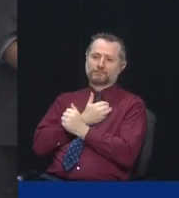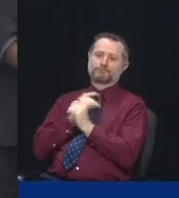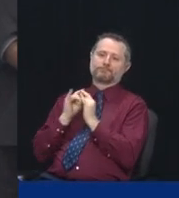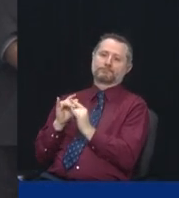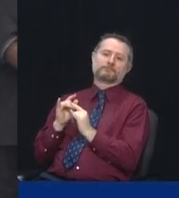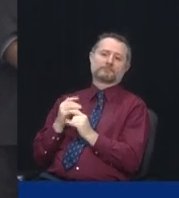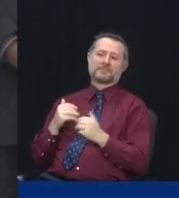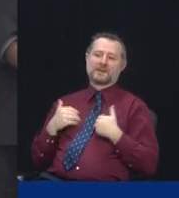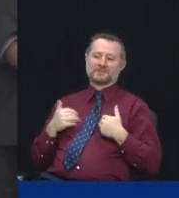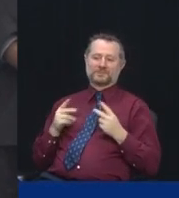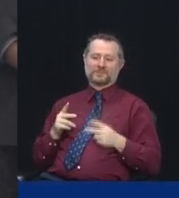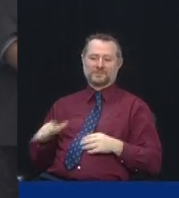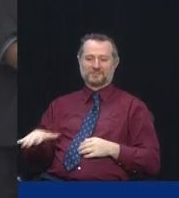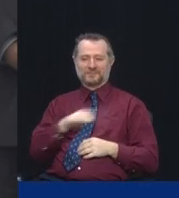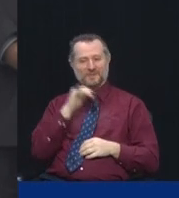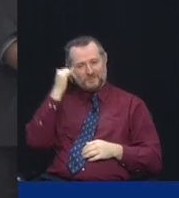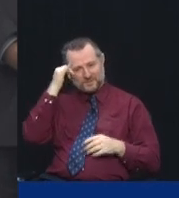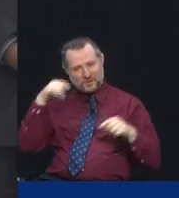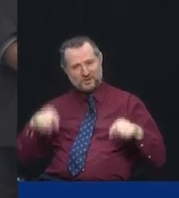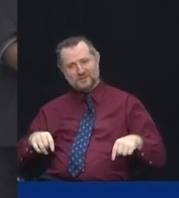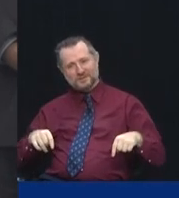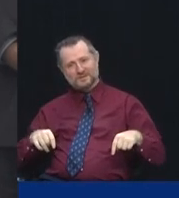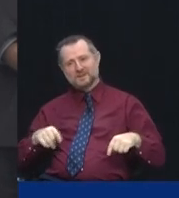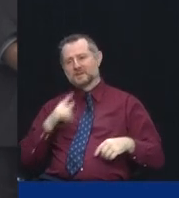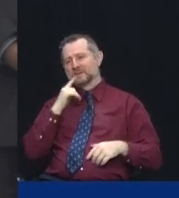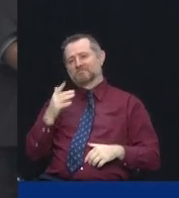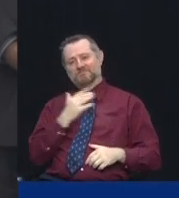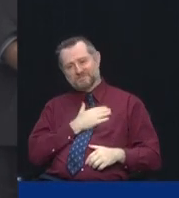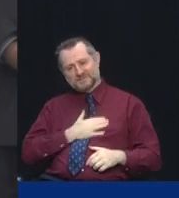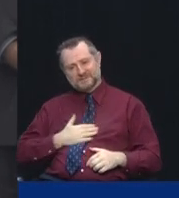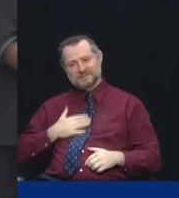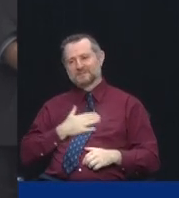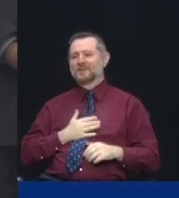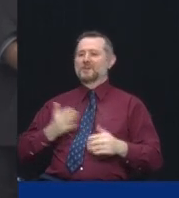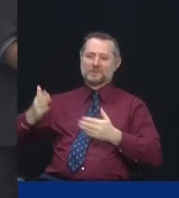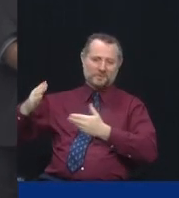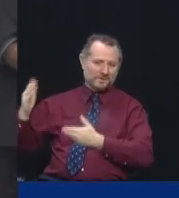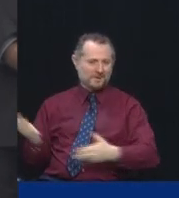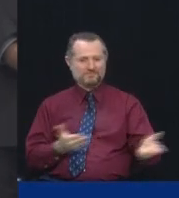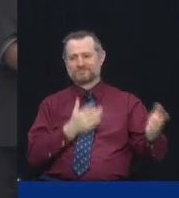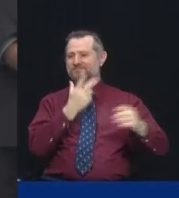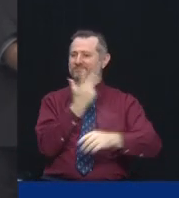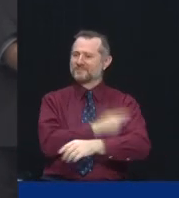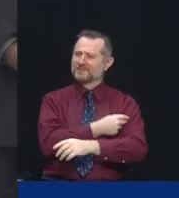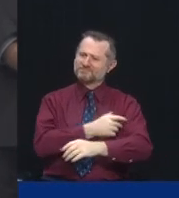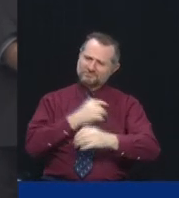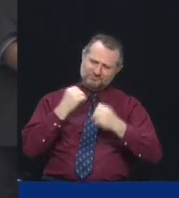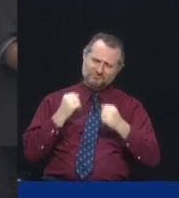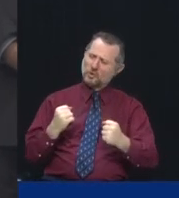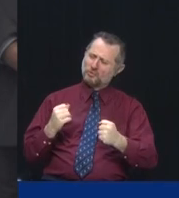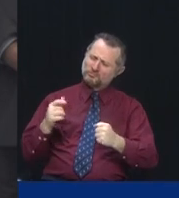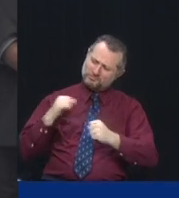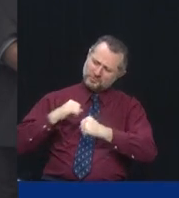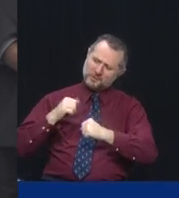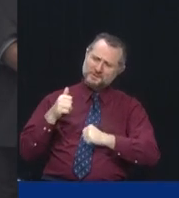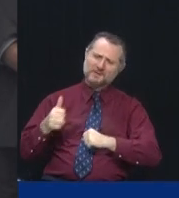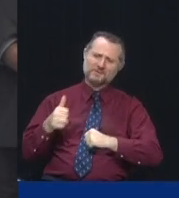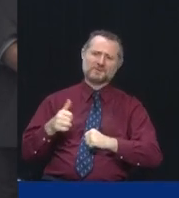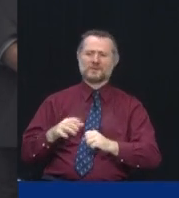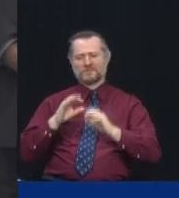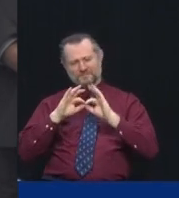community. Please get vaccinated. Protect yourself, protect your family, your